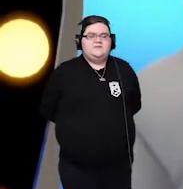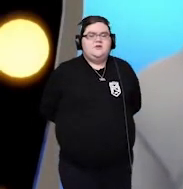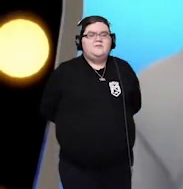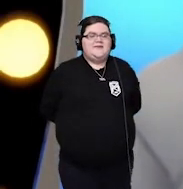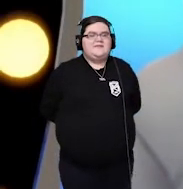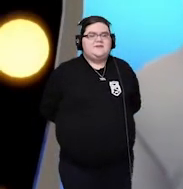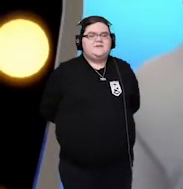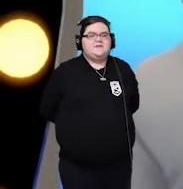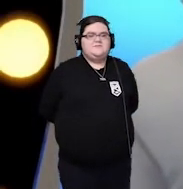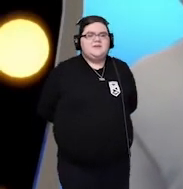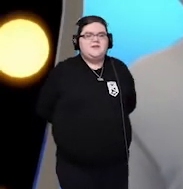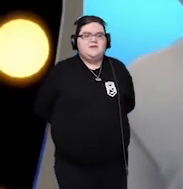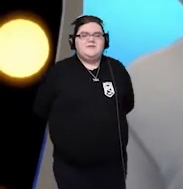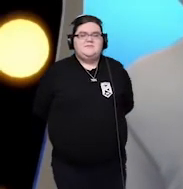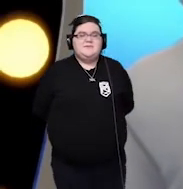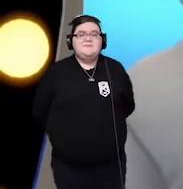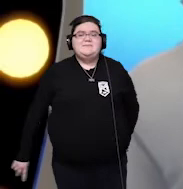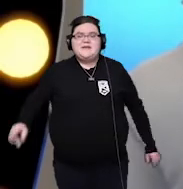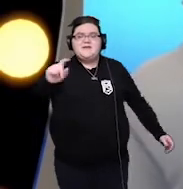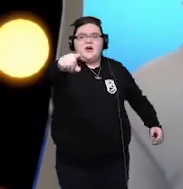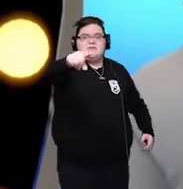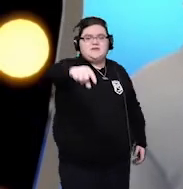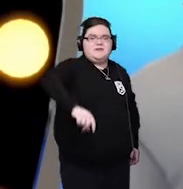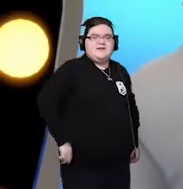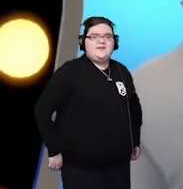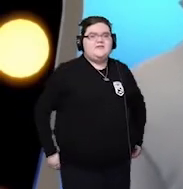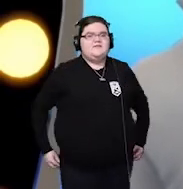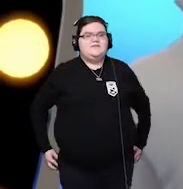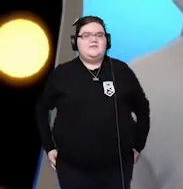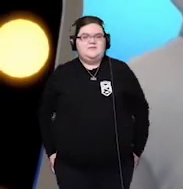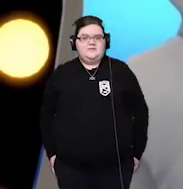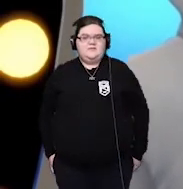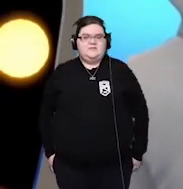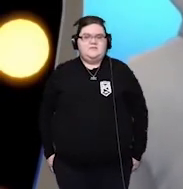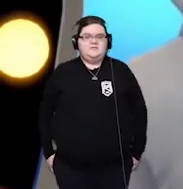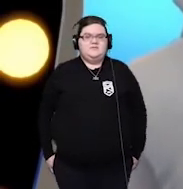meeting, they schedule it. No, but yeah, but still, meeting notes, see right there.